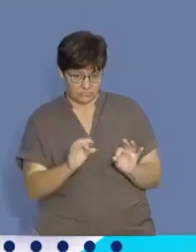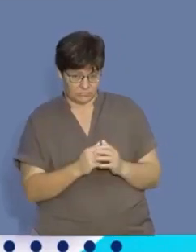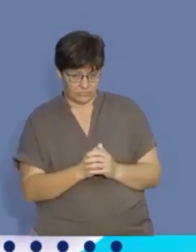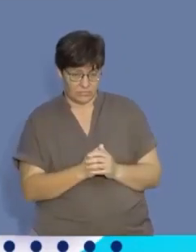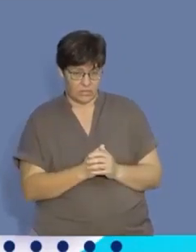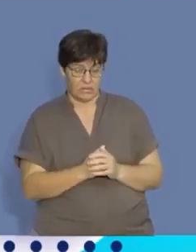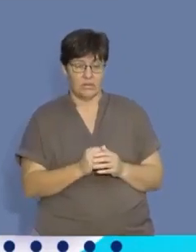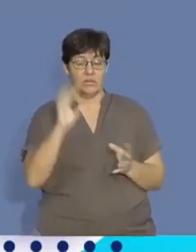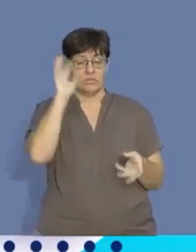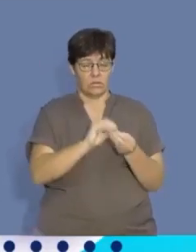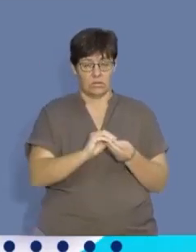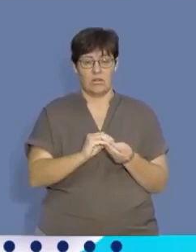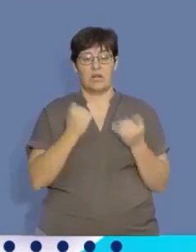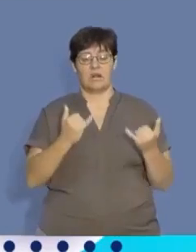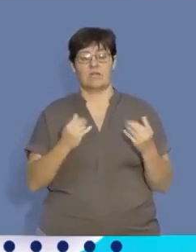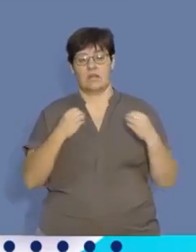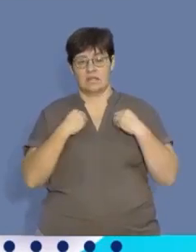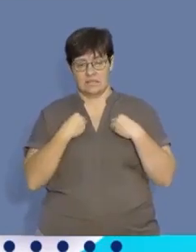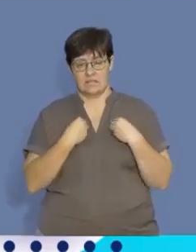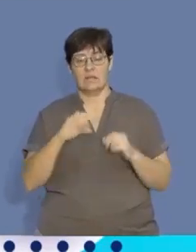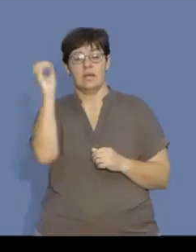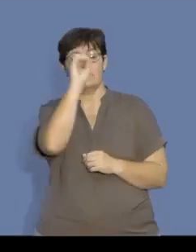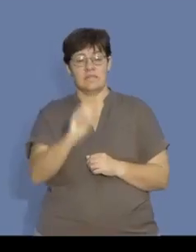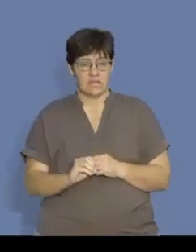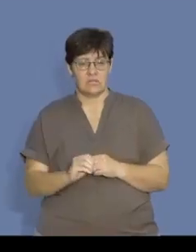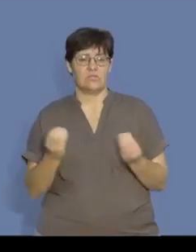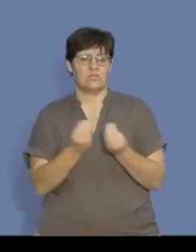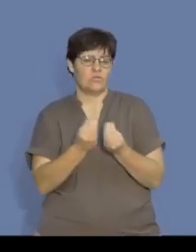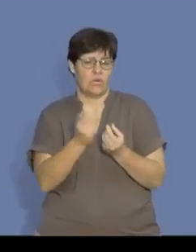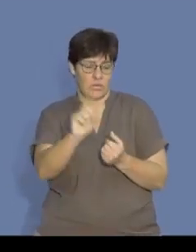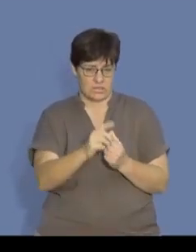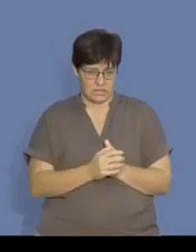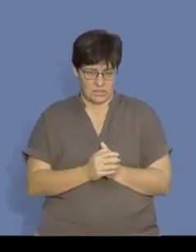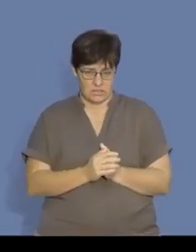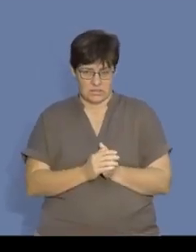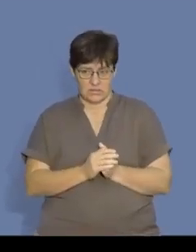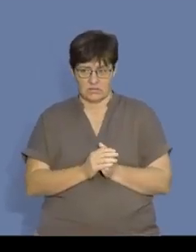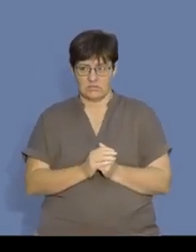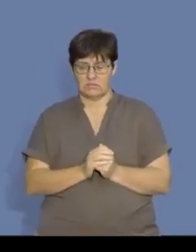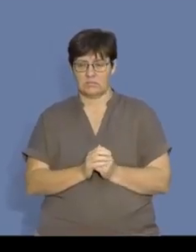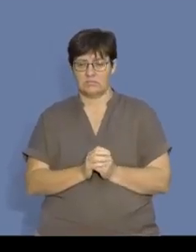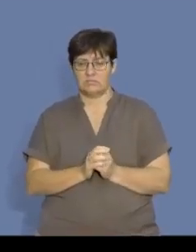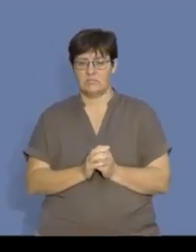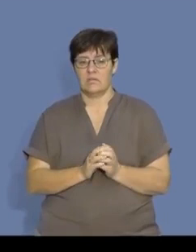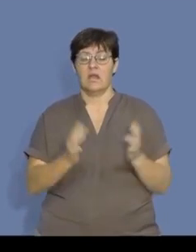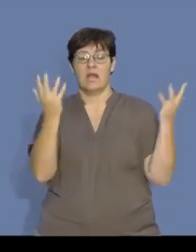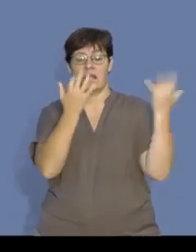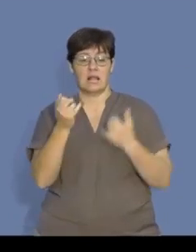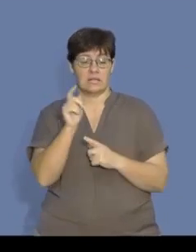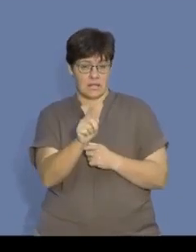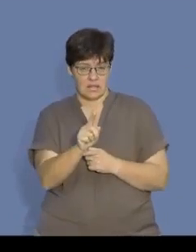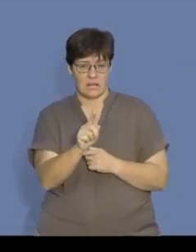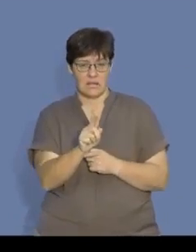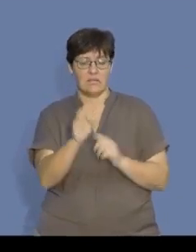assets. You guys got that? Total current assets, what is the percentage of stock? Right, so let's grab